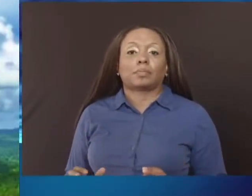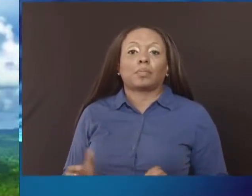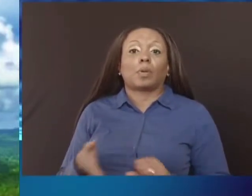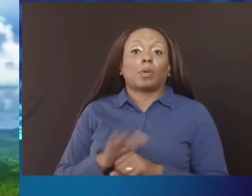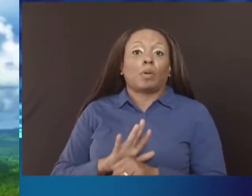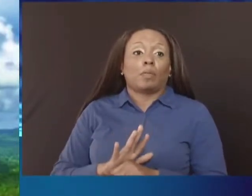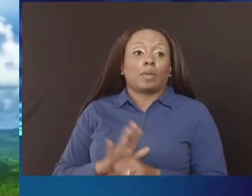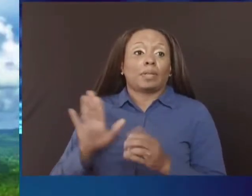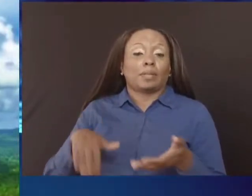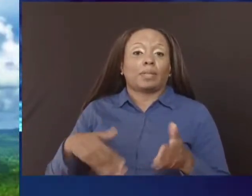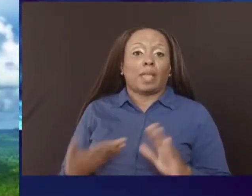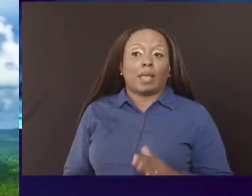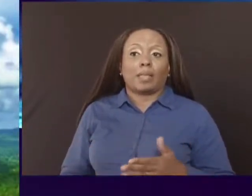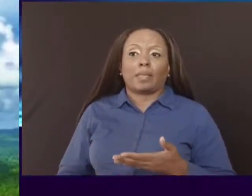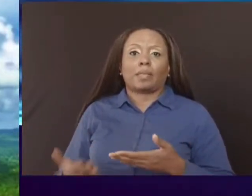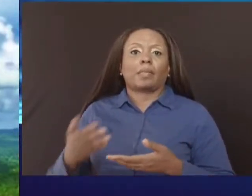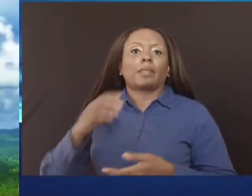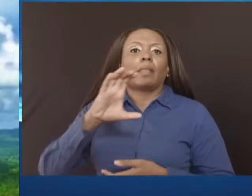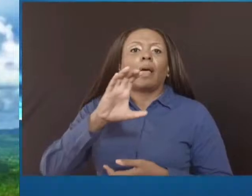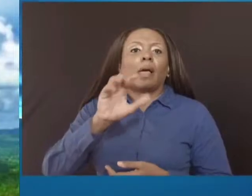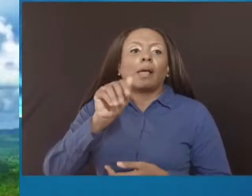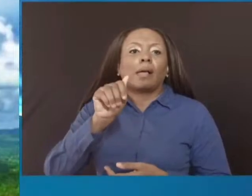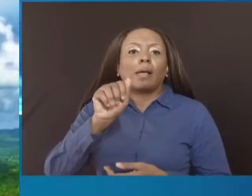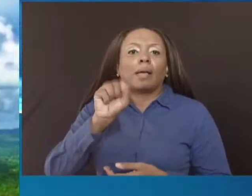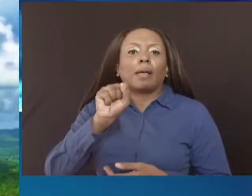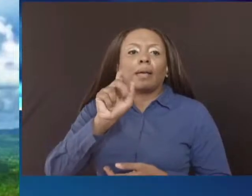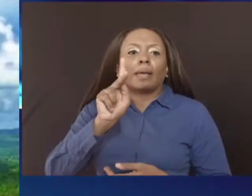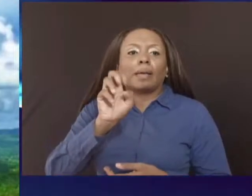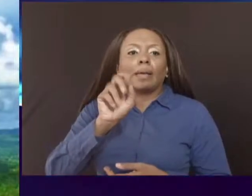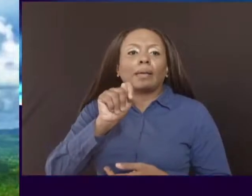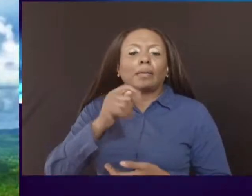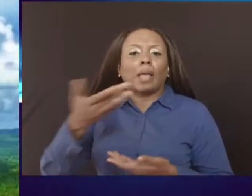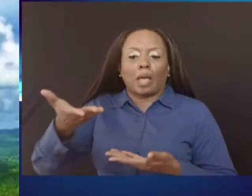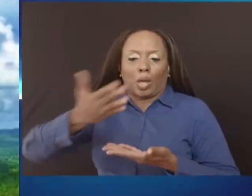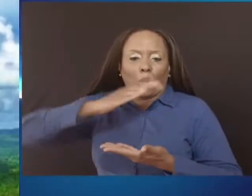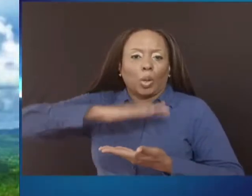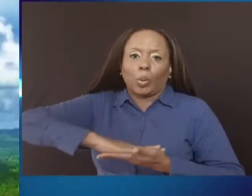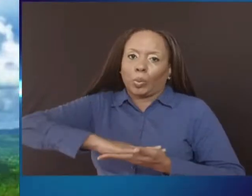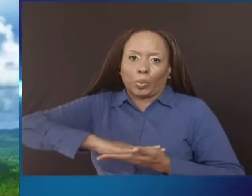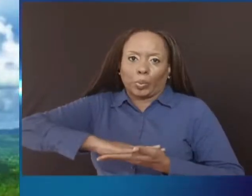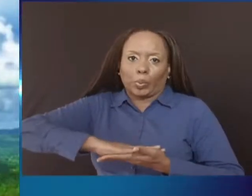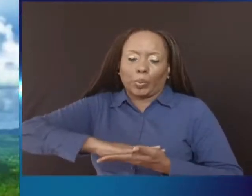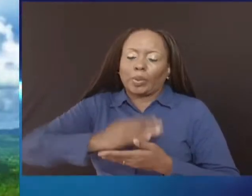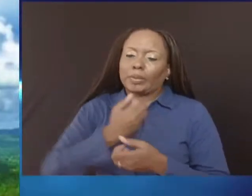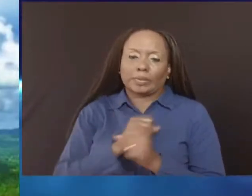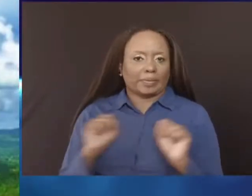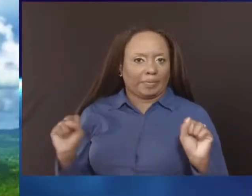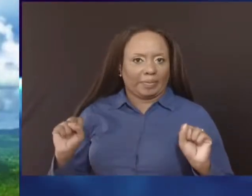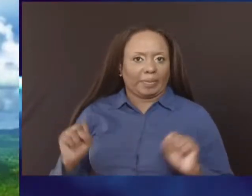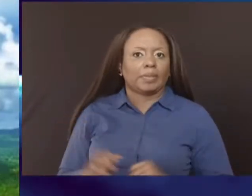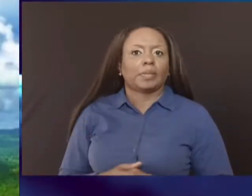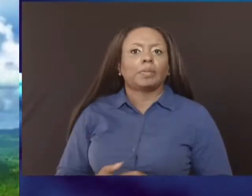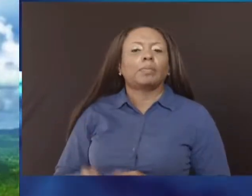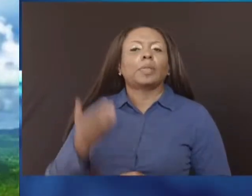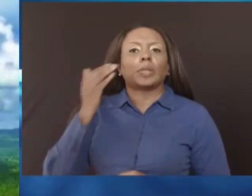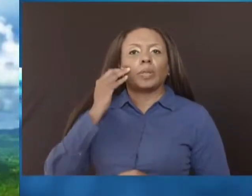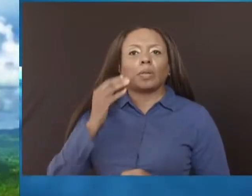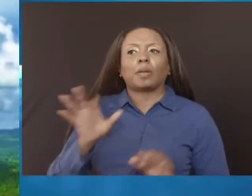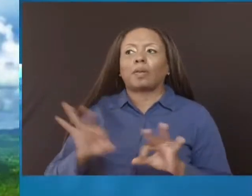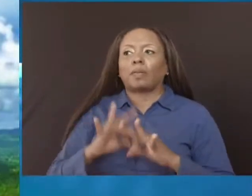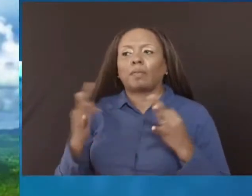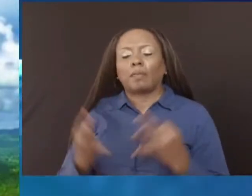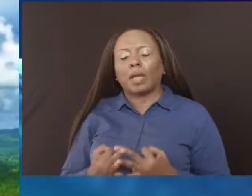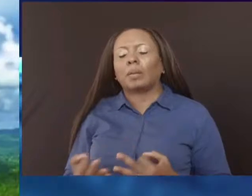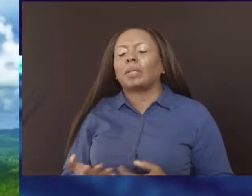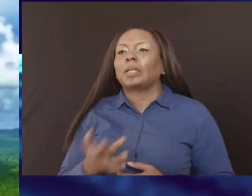to expedite those cases to get them buried as quickly and as safely as possible. But we do understand that family members do